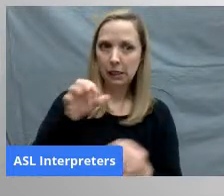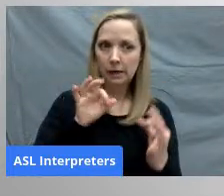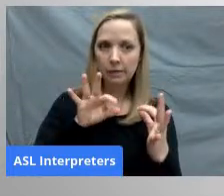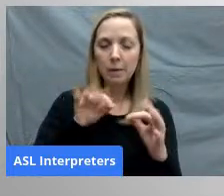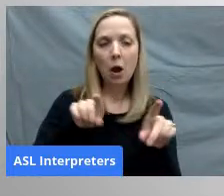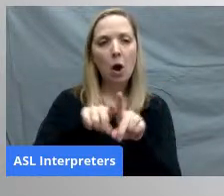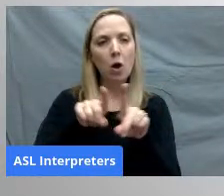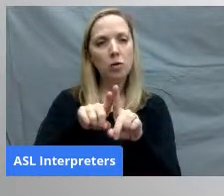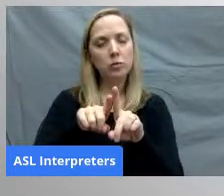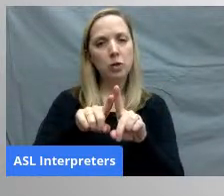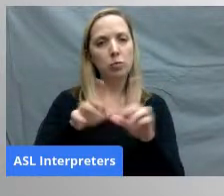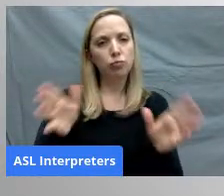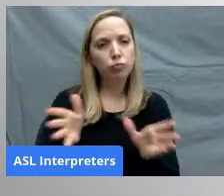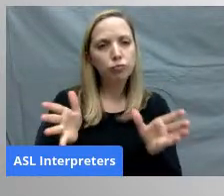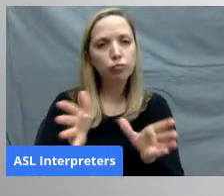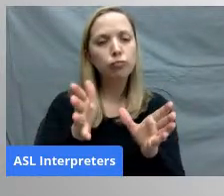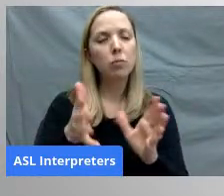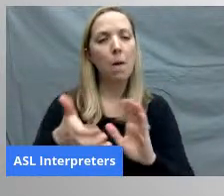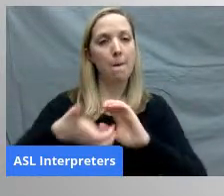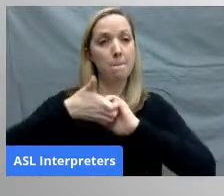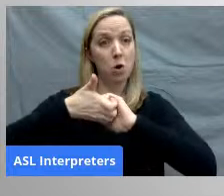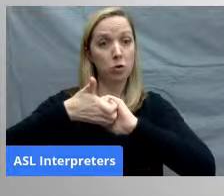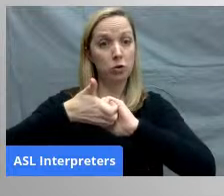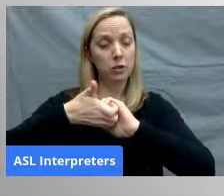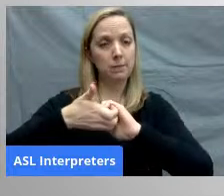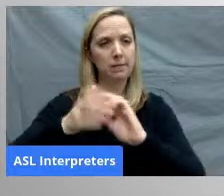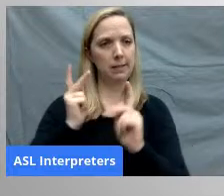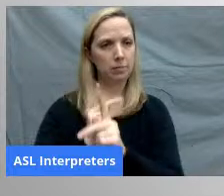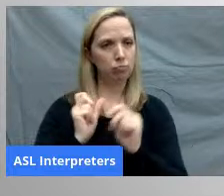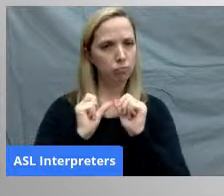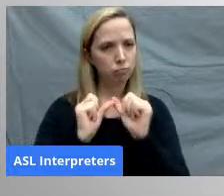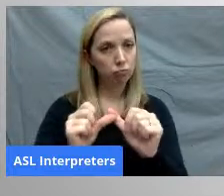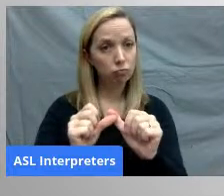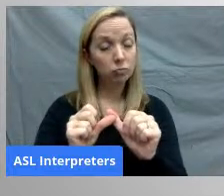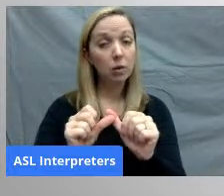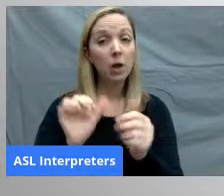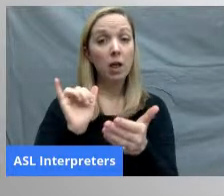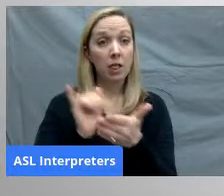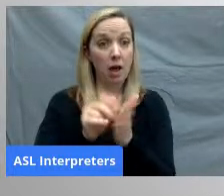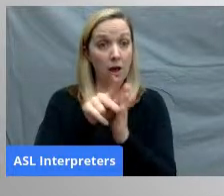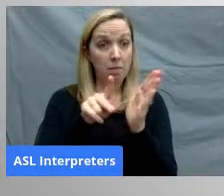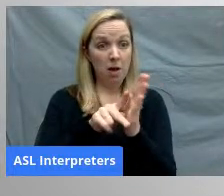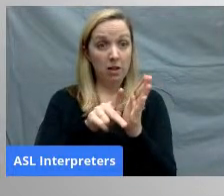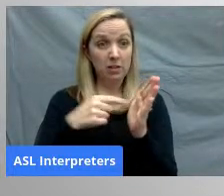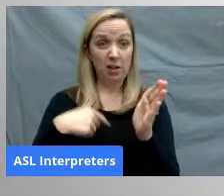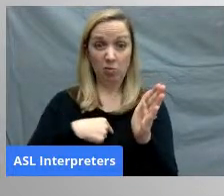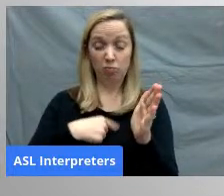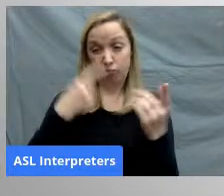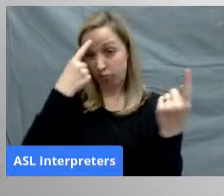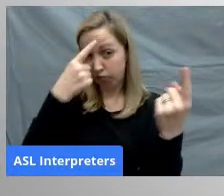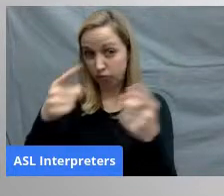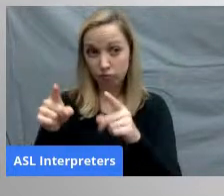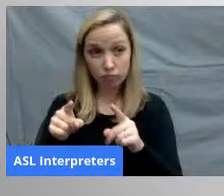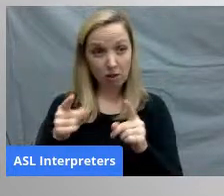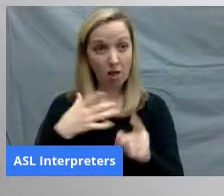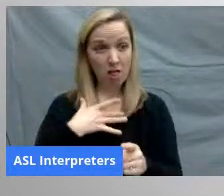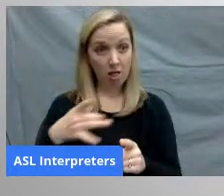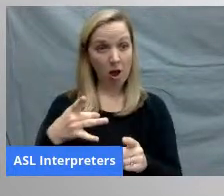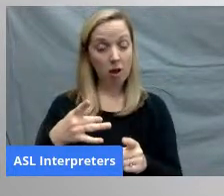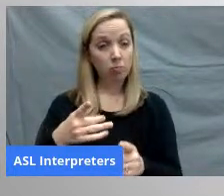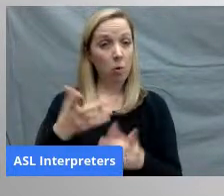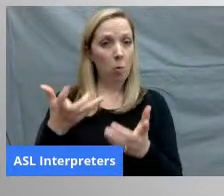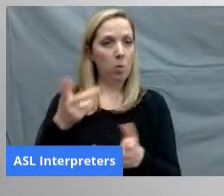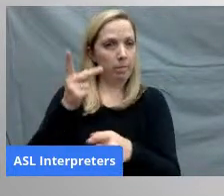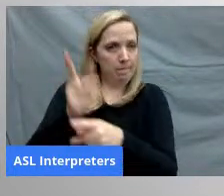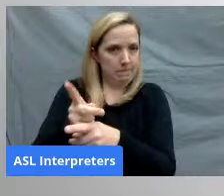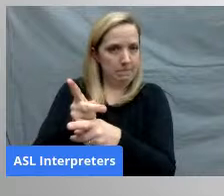partnerships. So we really like this policy and left it alone completely, and there were no legal implications of the policy. So we thought